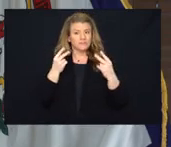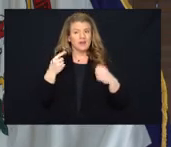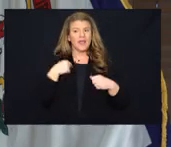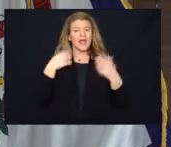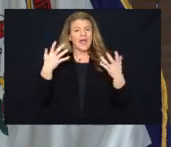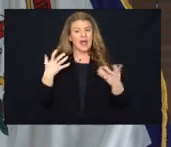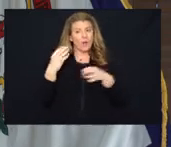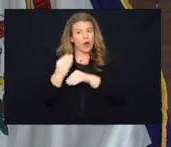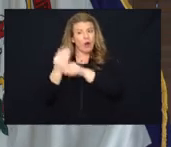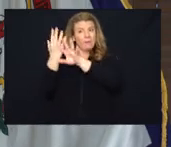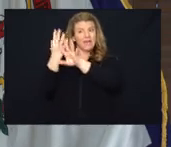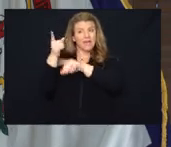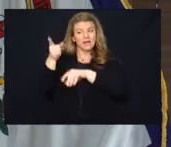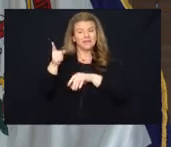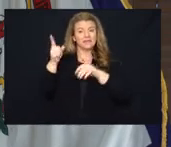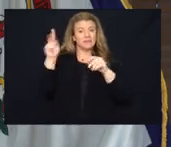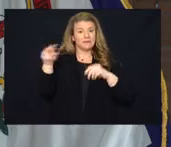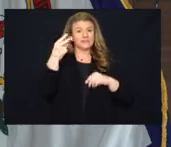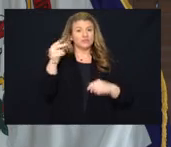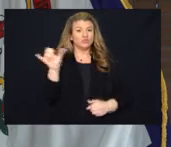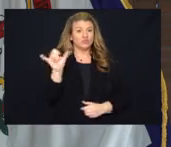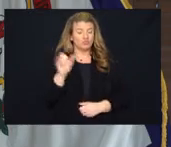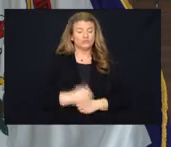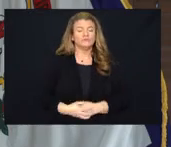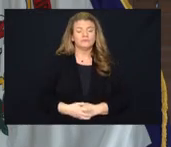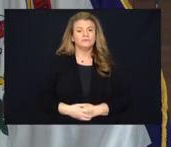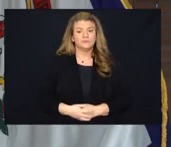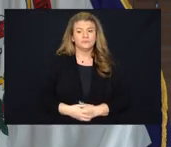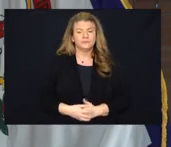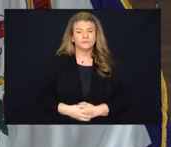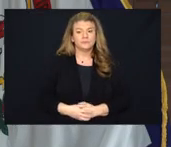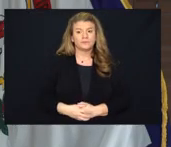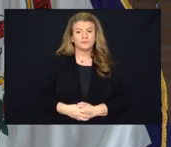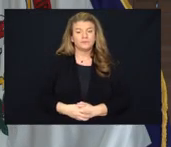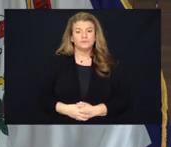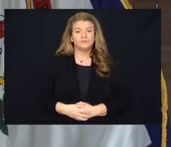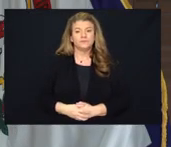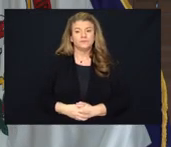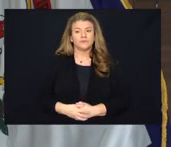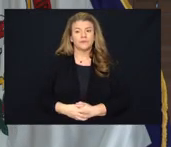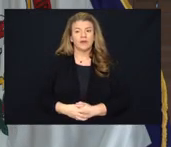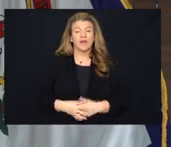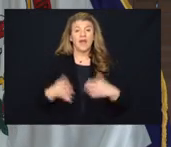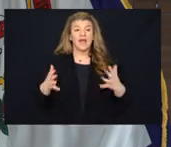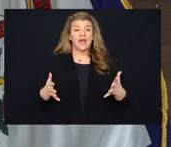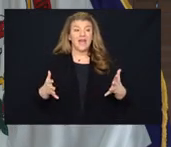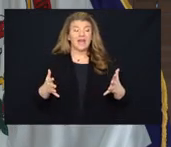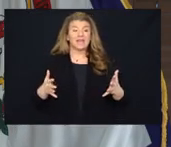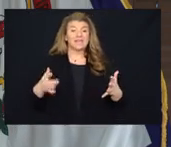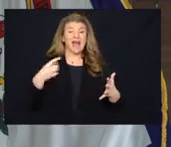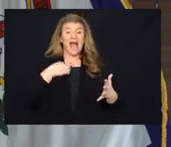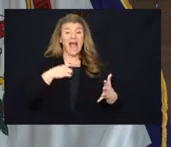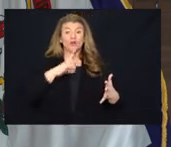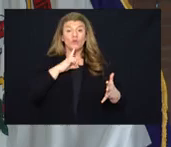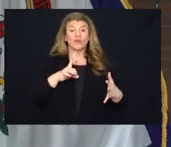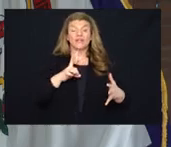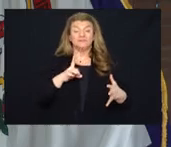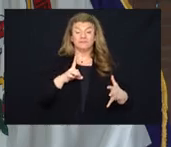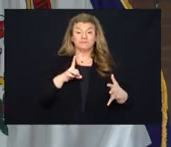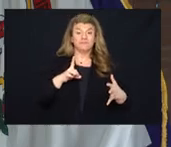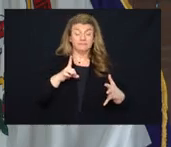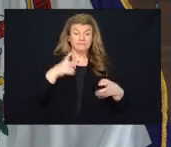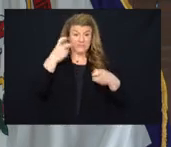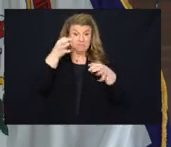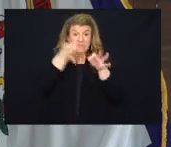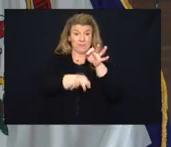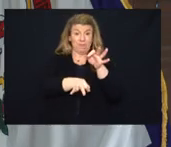to listen as well. You know, because I can really make this really, really simple.